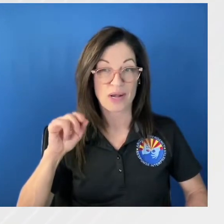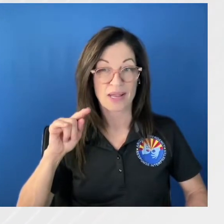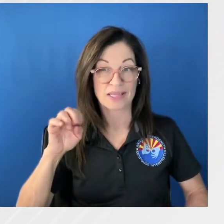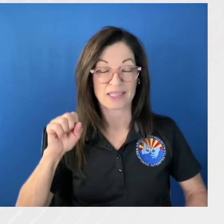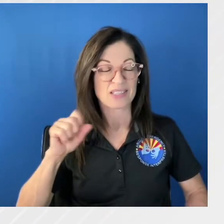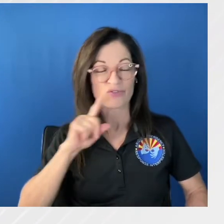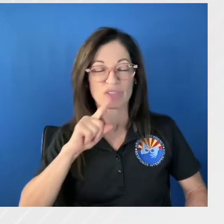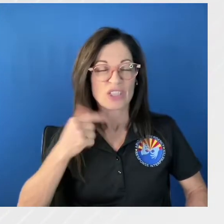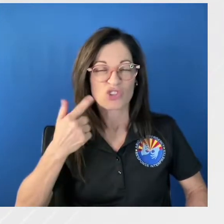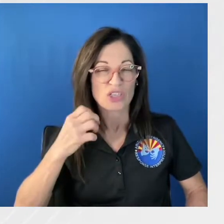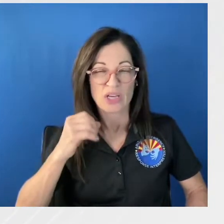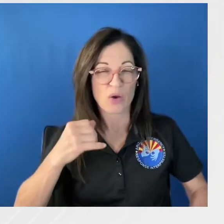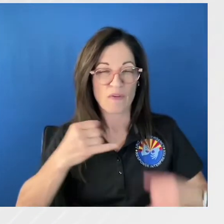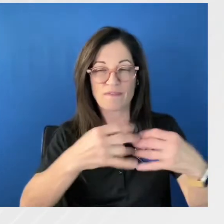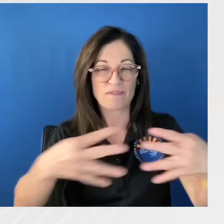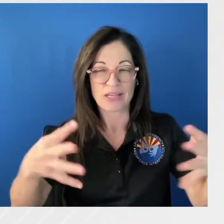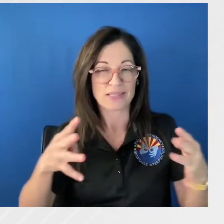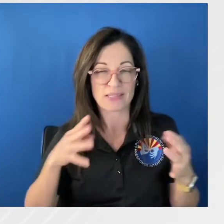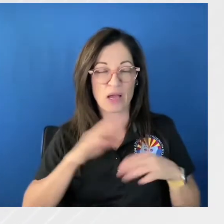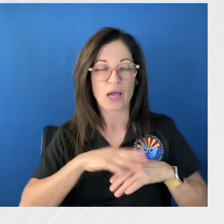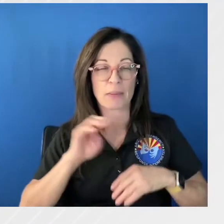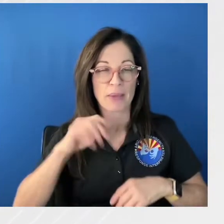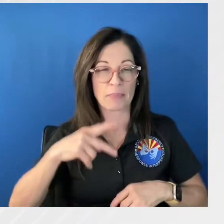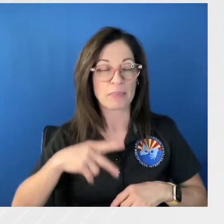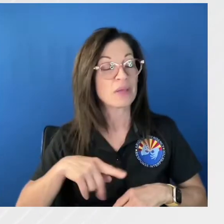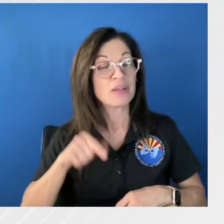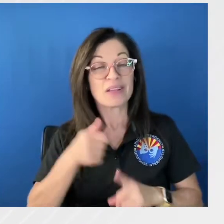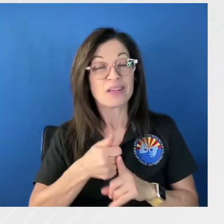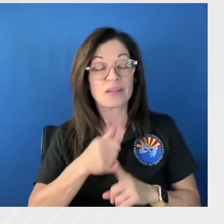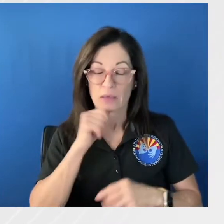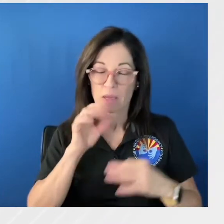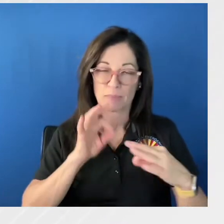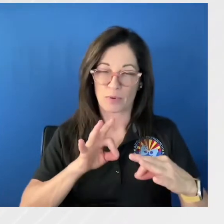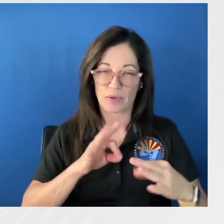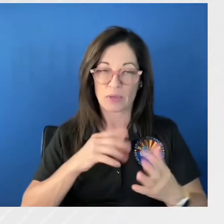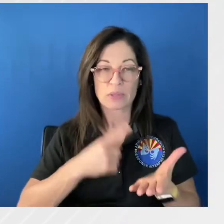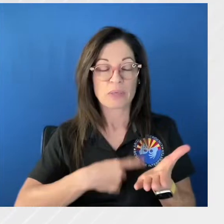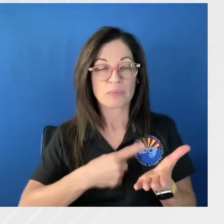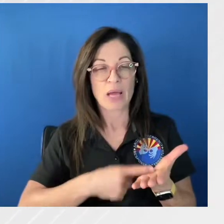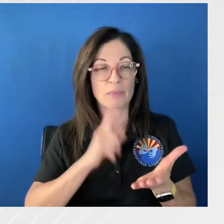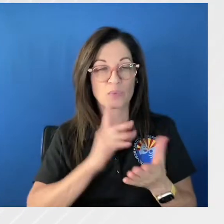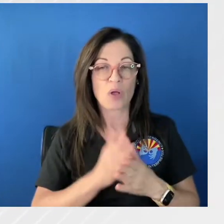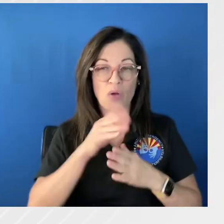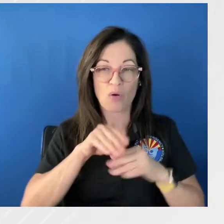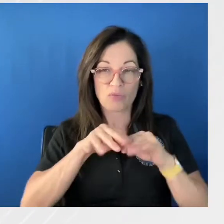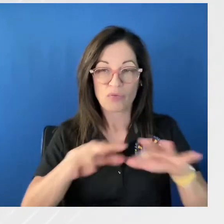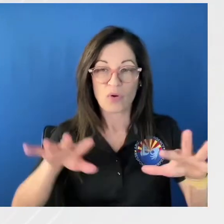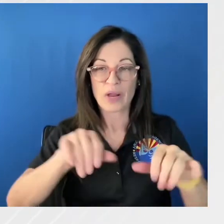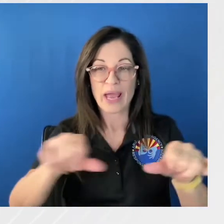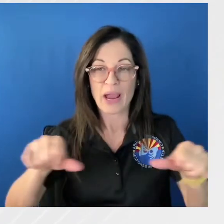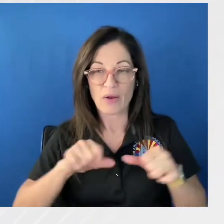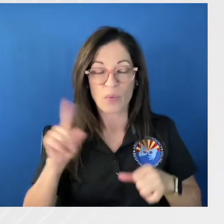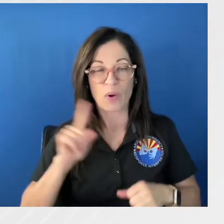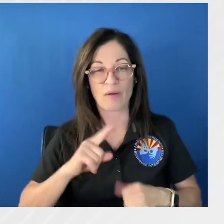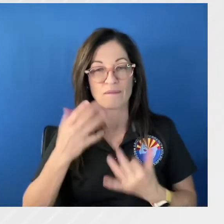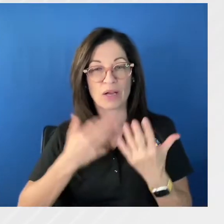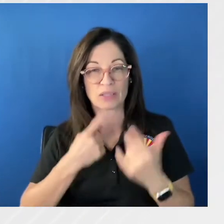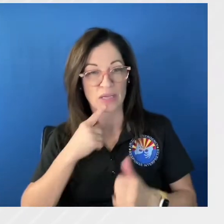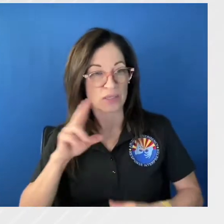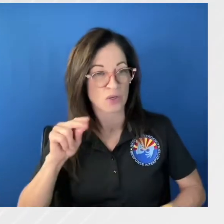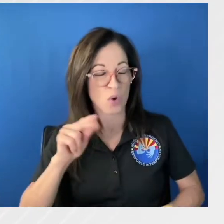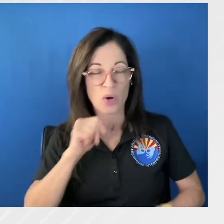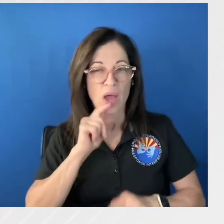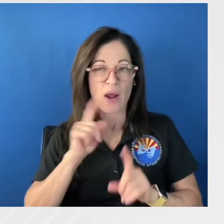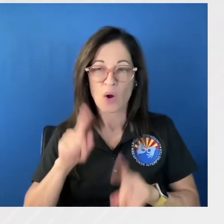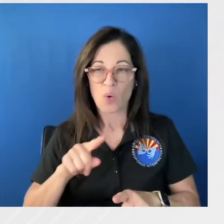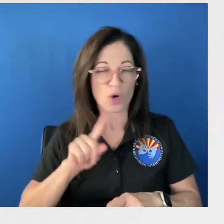on a map, it isn't perfect. And so sometimes we'll overflow into areas that fire says, hey, that wasn't an order, it's